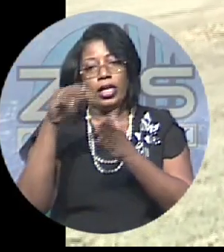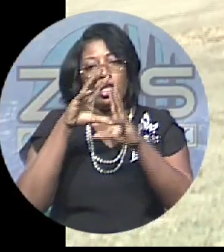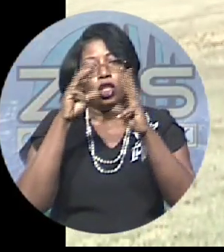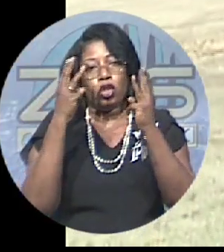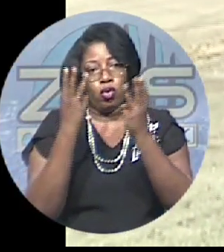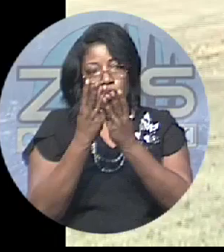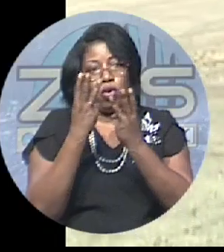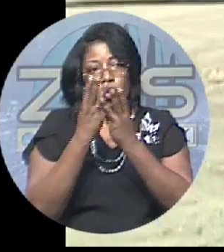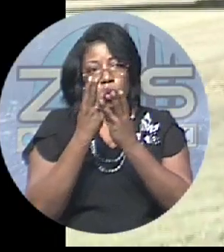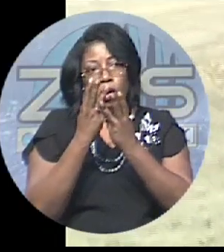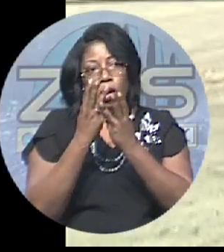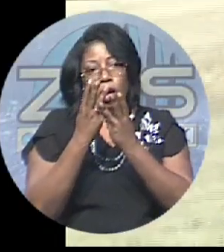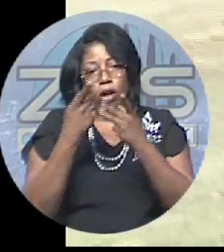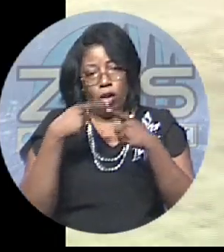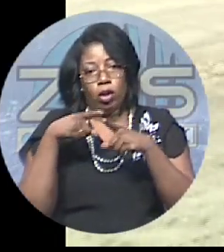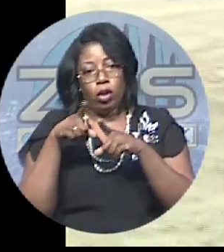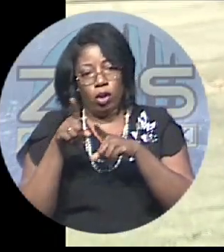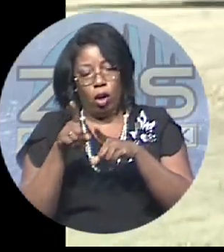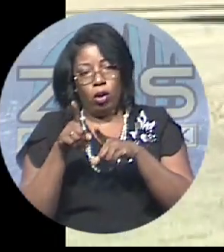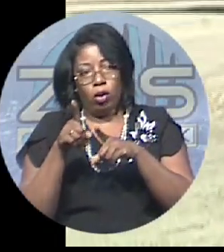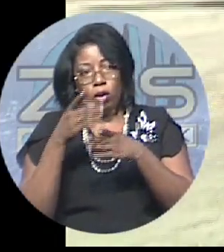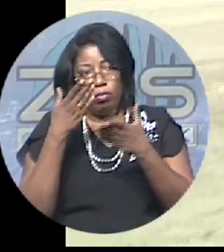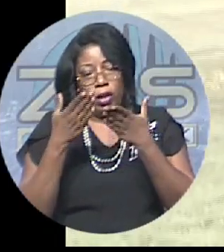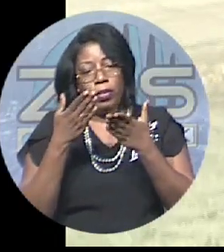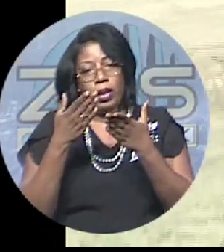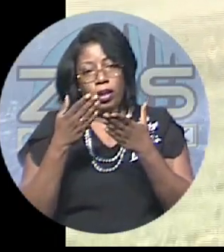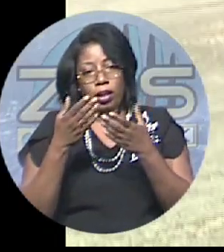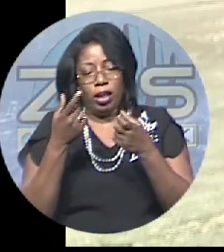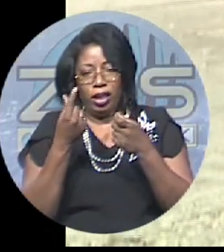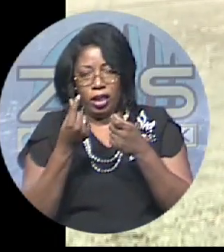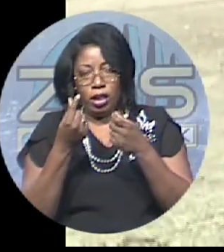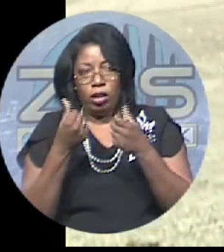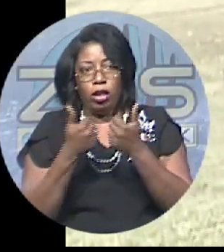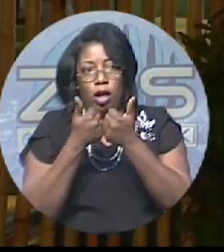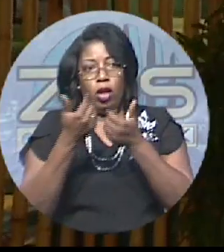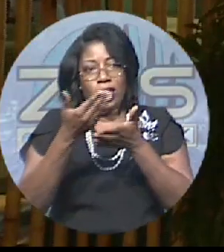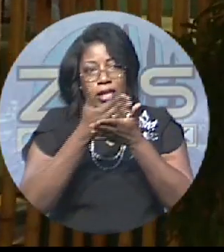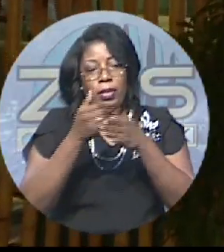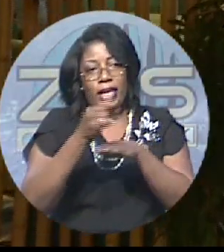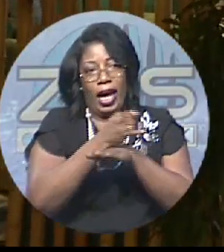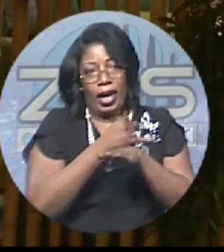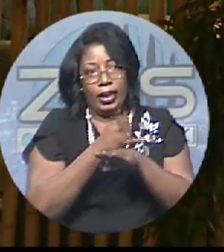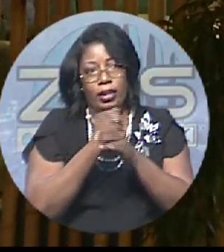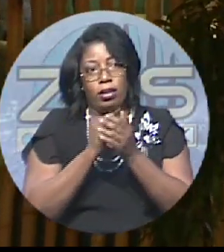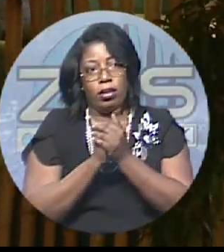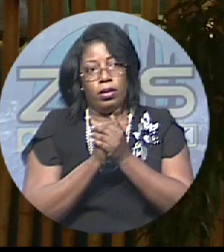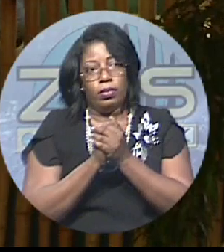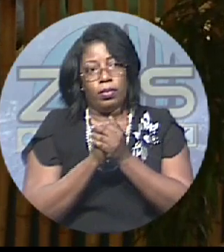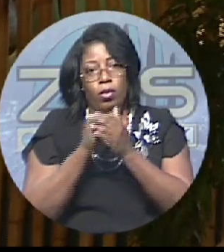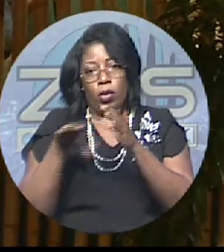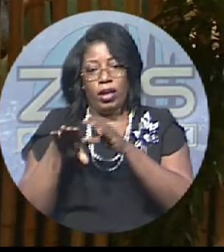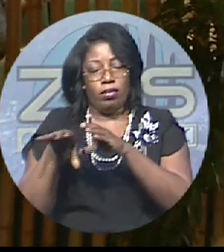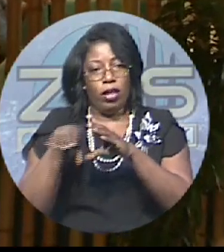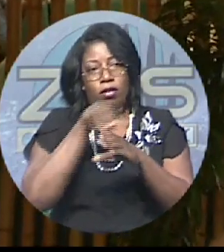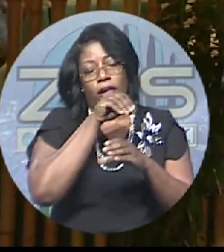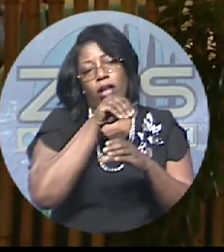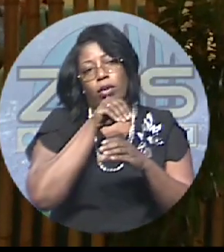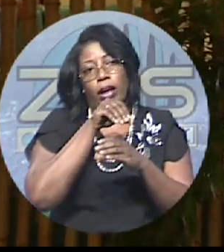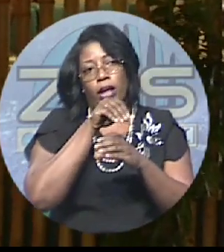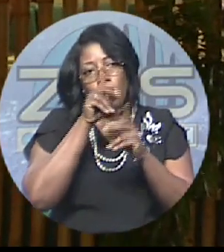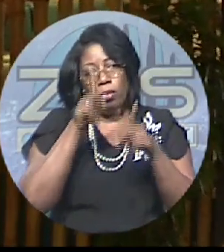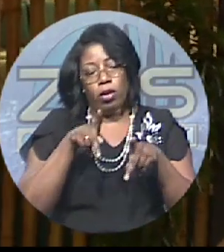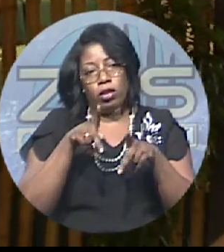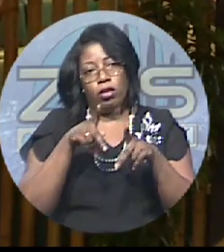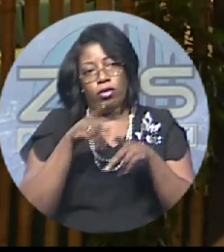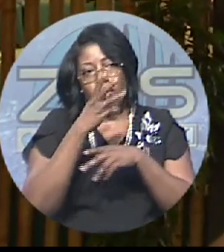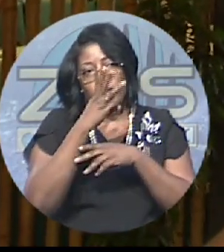don't hesitate, even though it might be a little challenge on some of the islands. We've evacuated everyone from 16 years old to, you